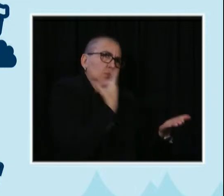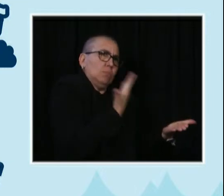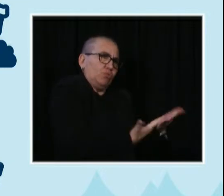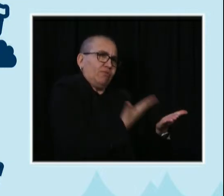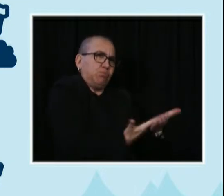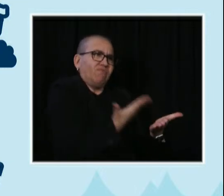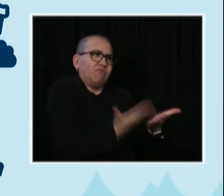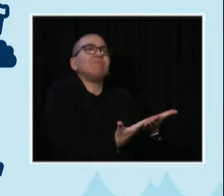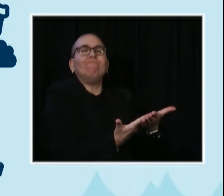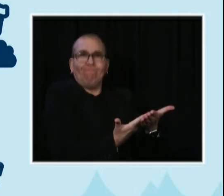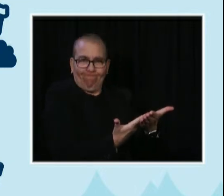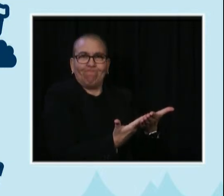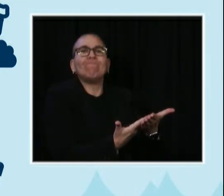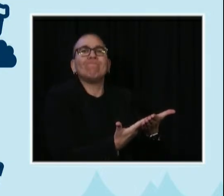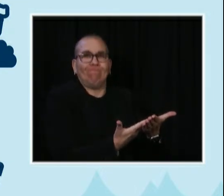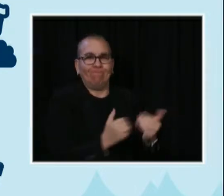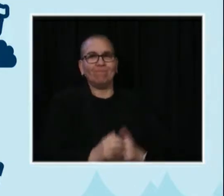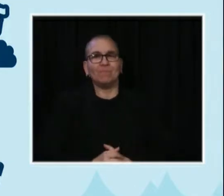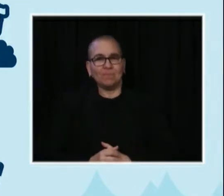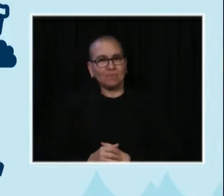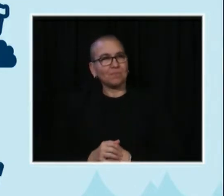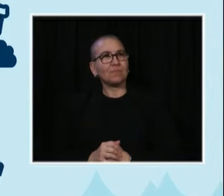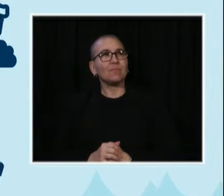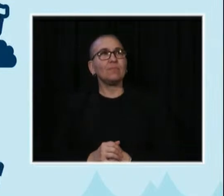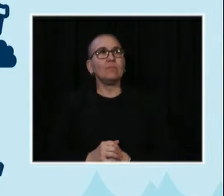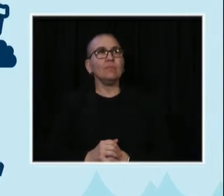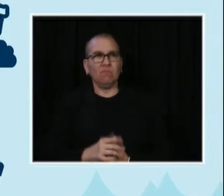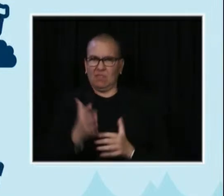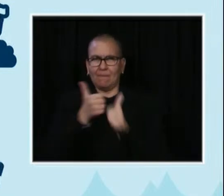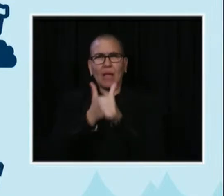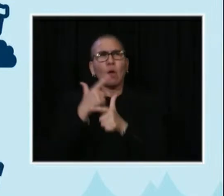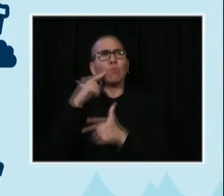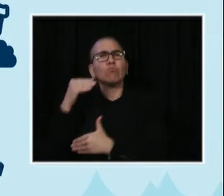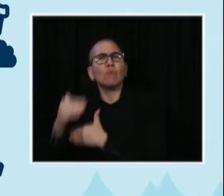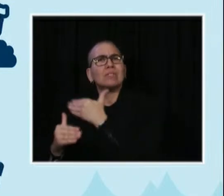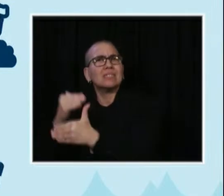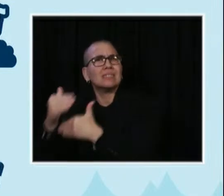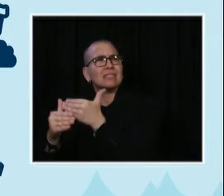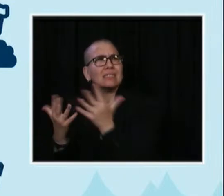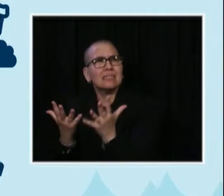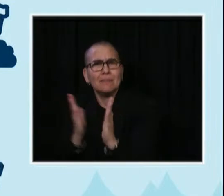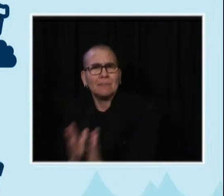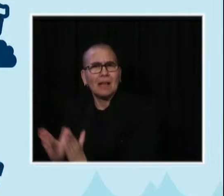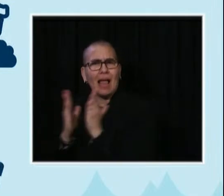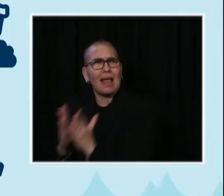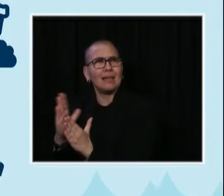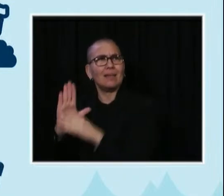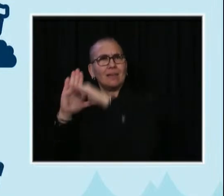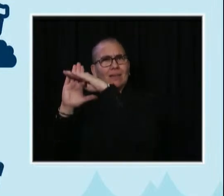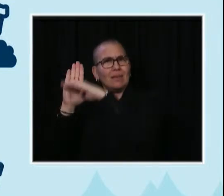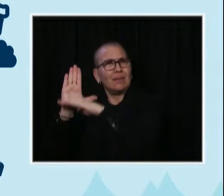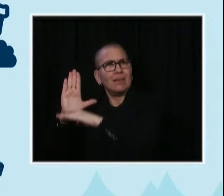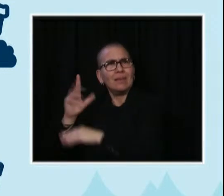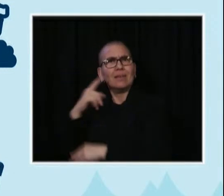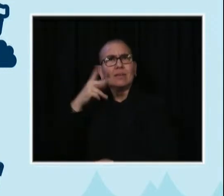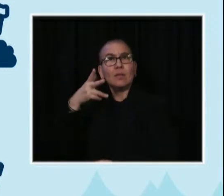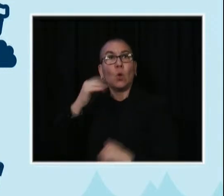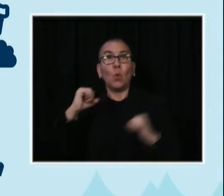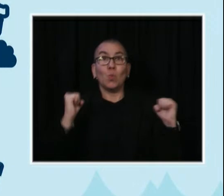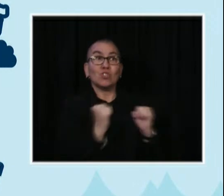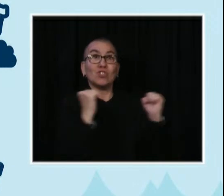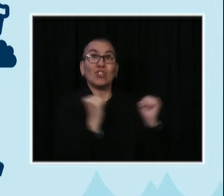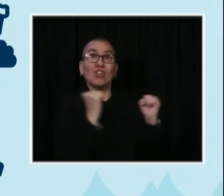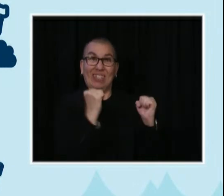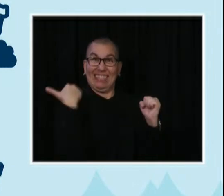that many of these respiratory diseases follow that pattern of starting to ramp up in the fall, spiking in the winter, and coming back down as we get to spring, and